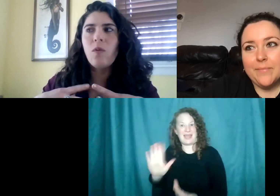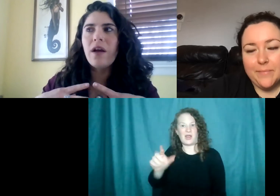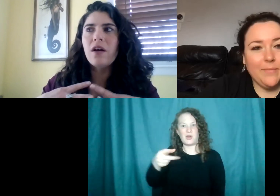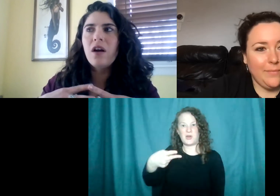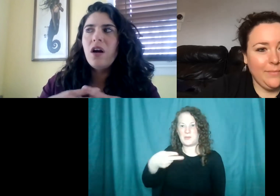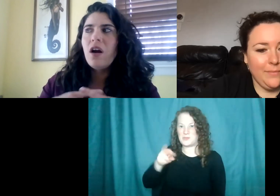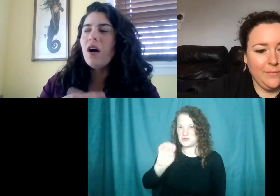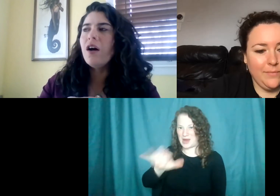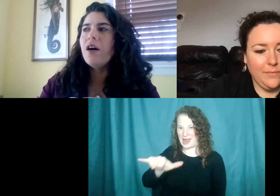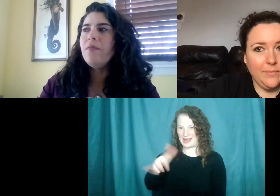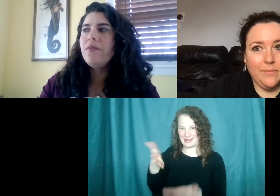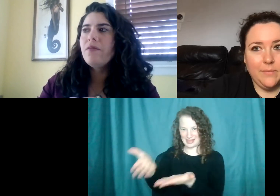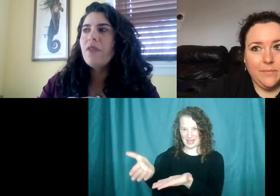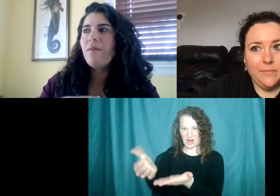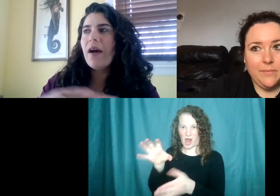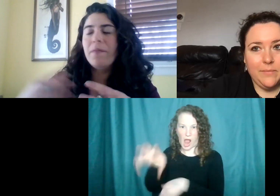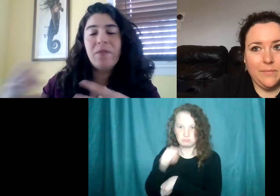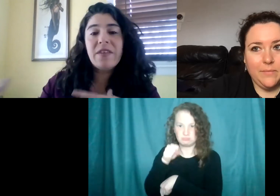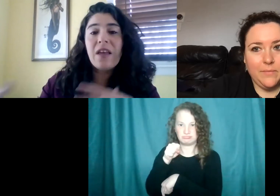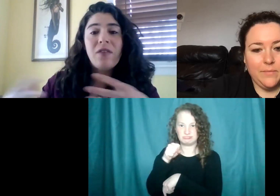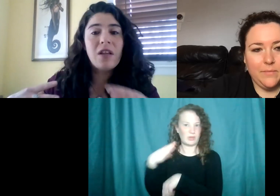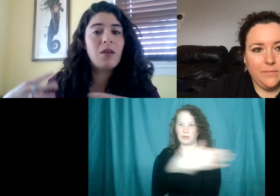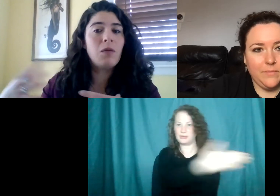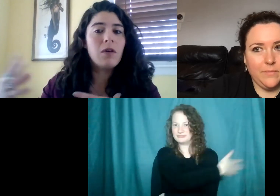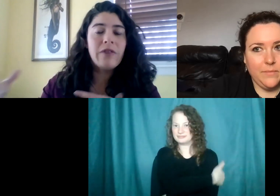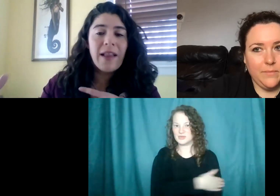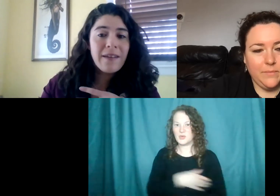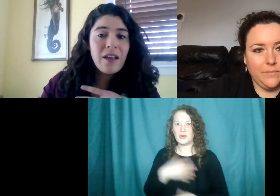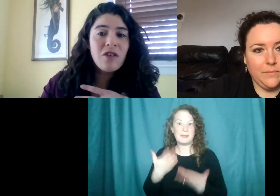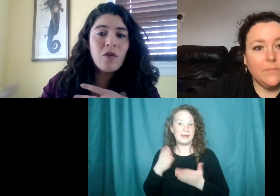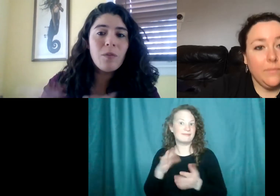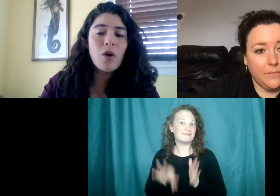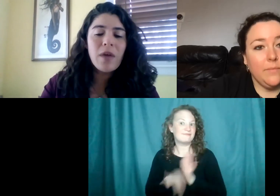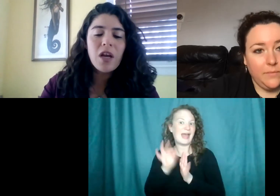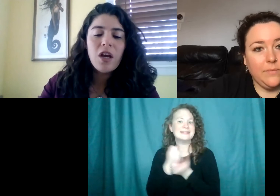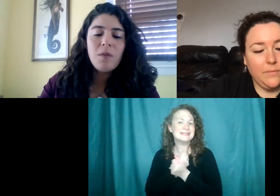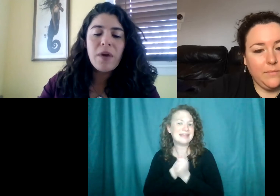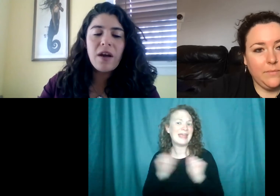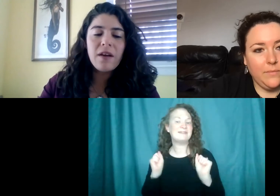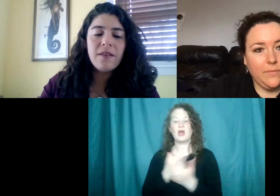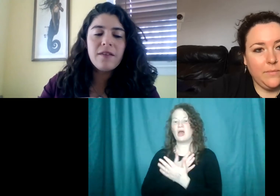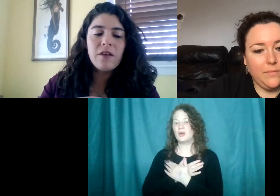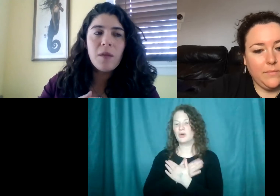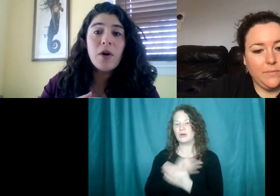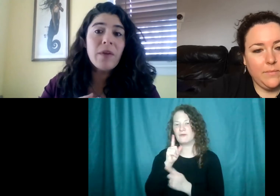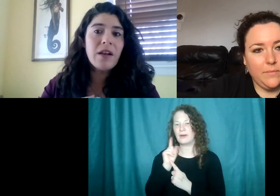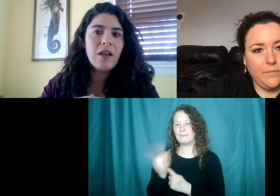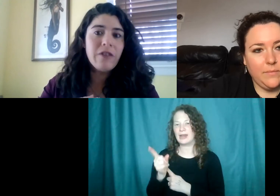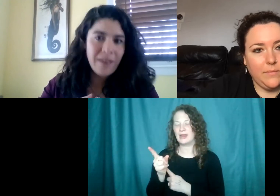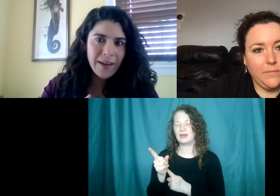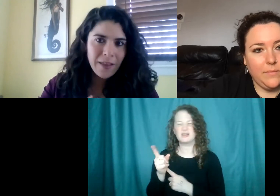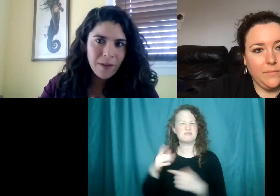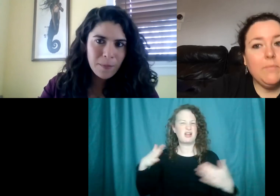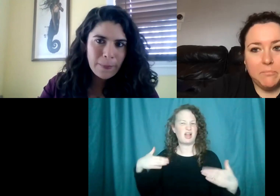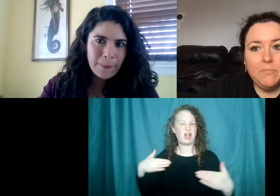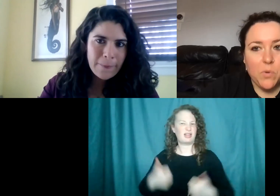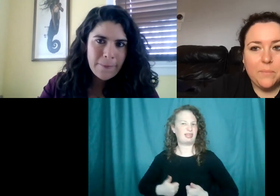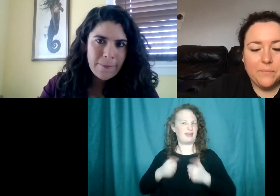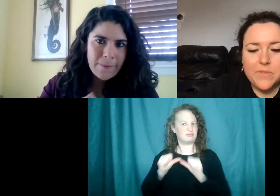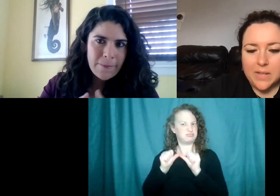that's where they find safety or relaxation for a moment, but not necessarily permanently residing in